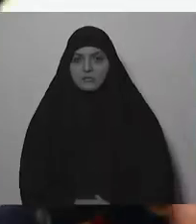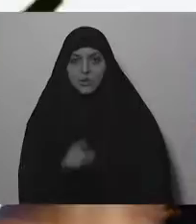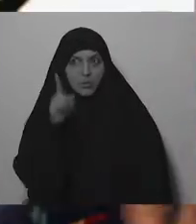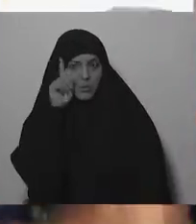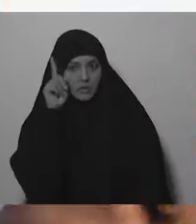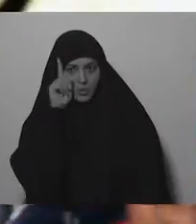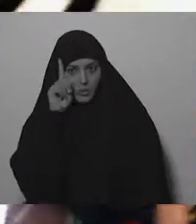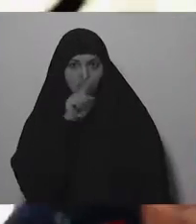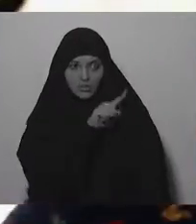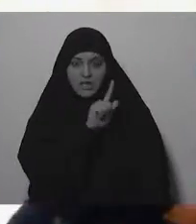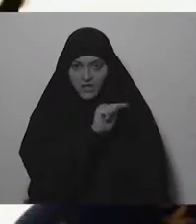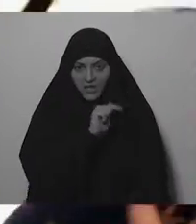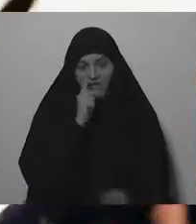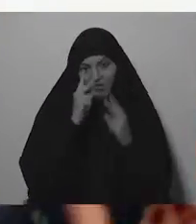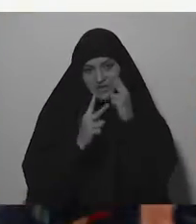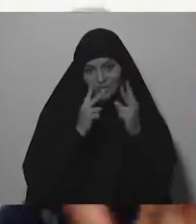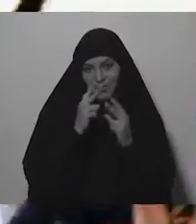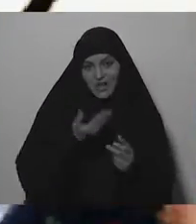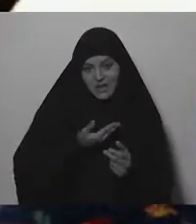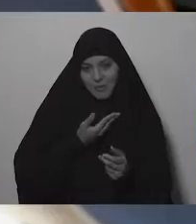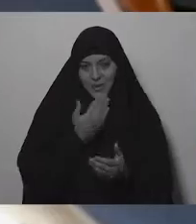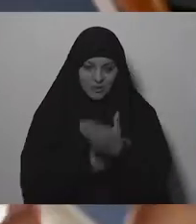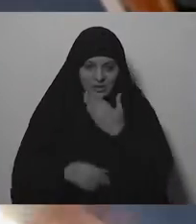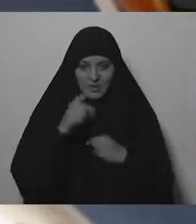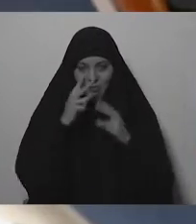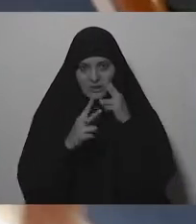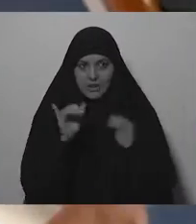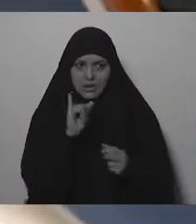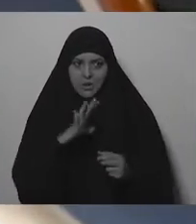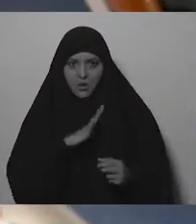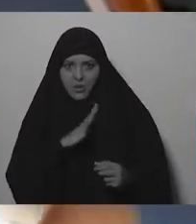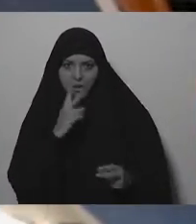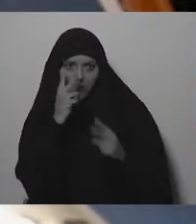There is he has a lot and those of